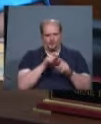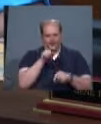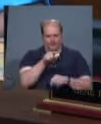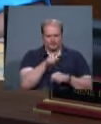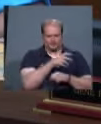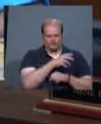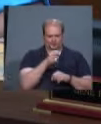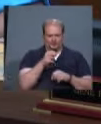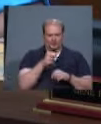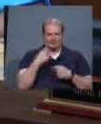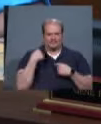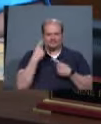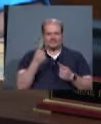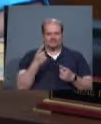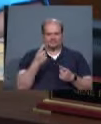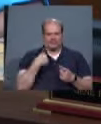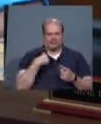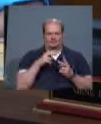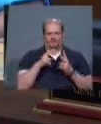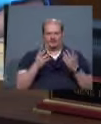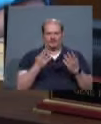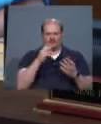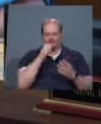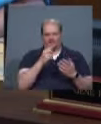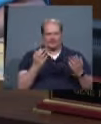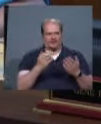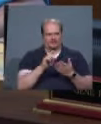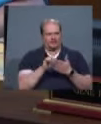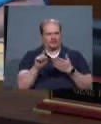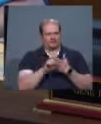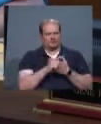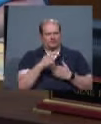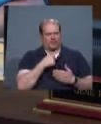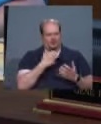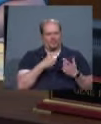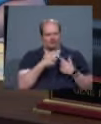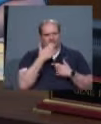And since I may very likely not be here next week, I just